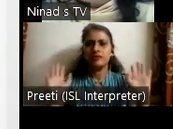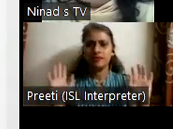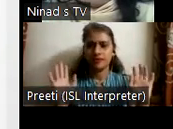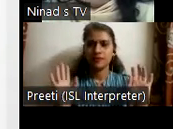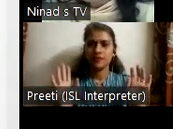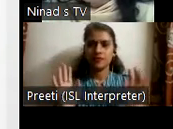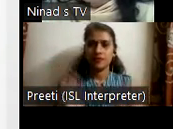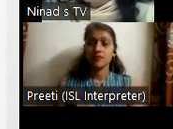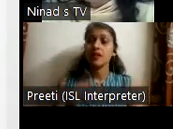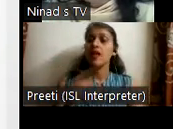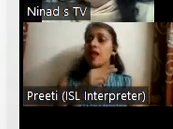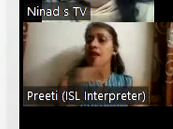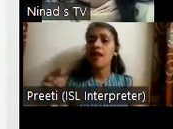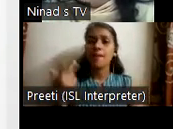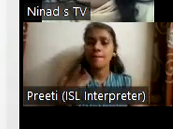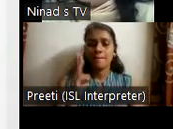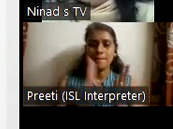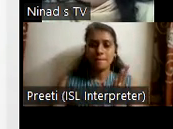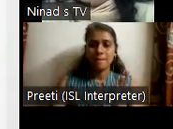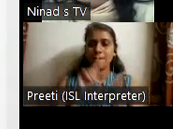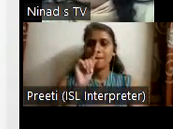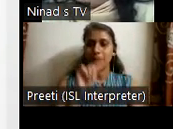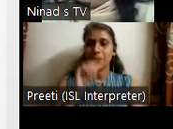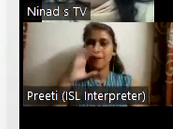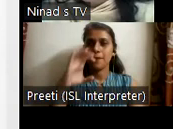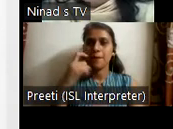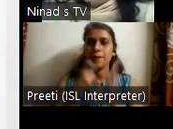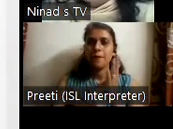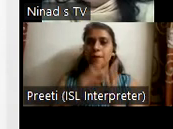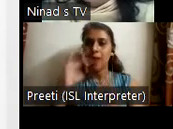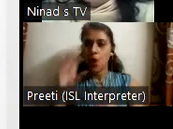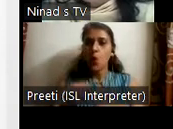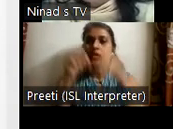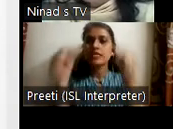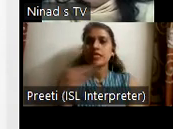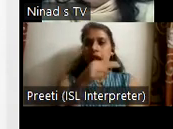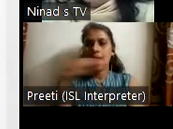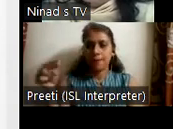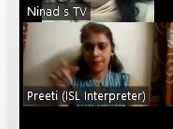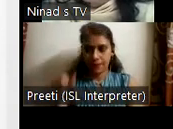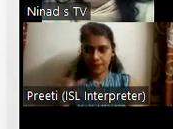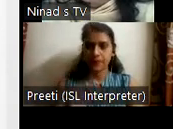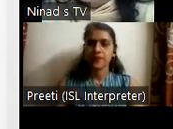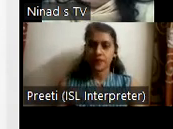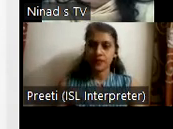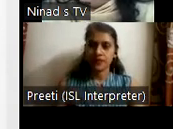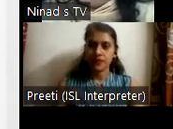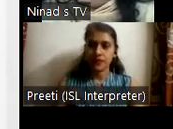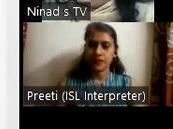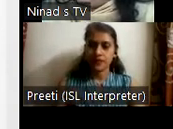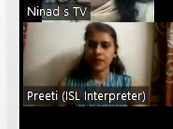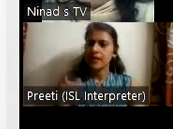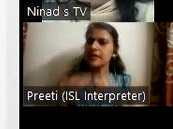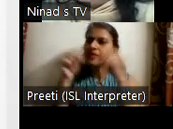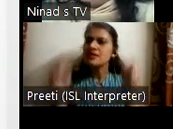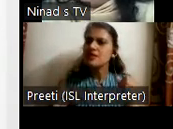then he called it as a microsystem. Okay. And he called it as a system. And he